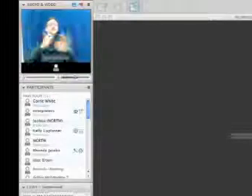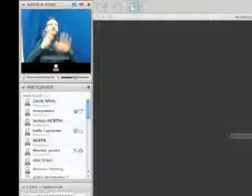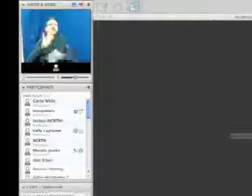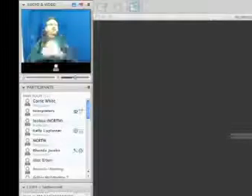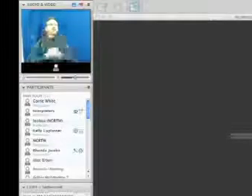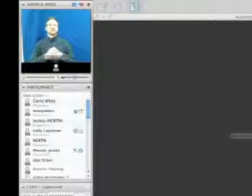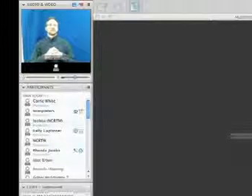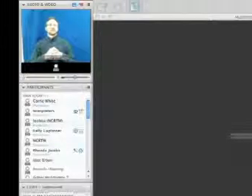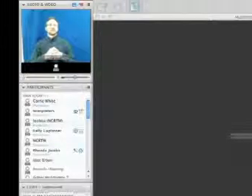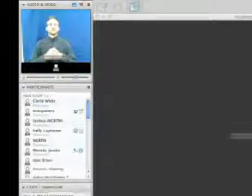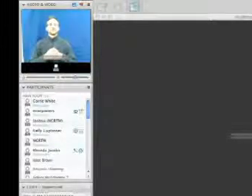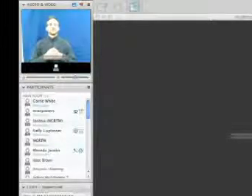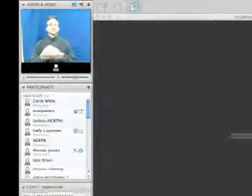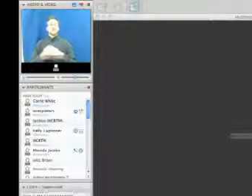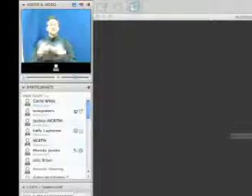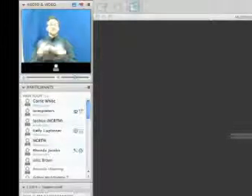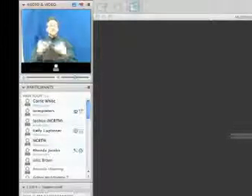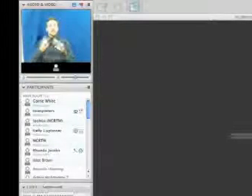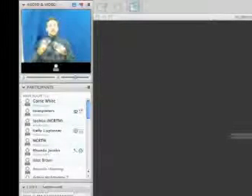Okay, here we go.